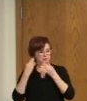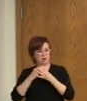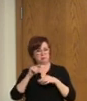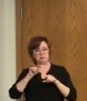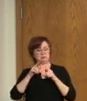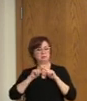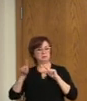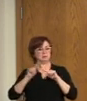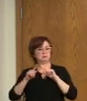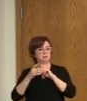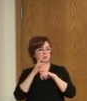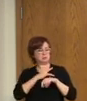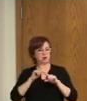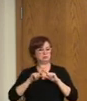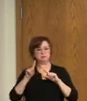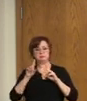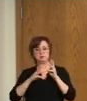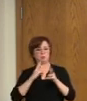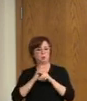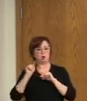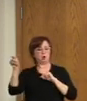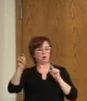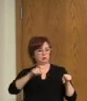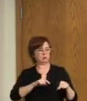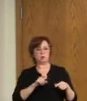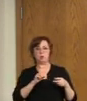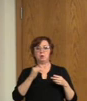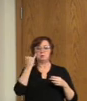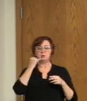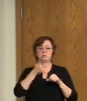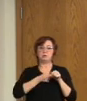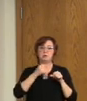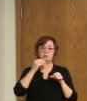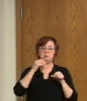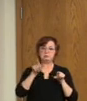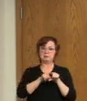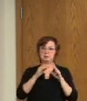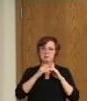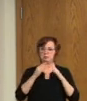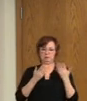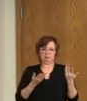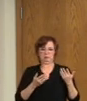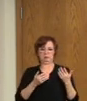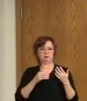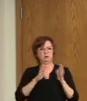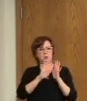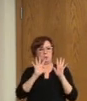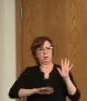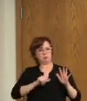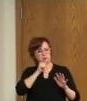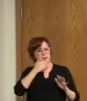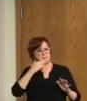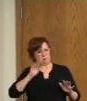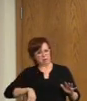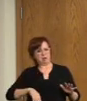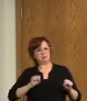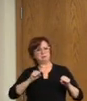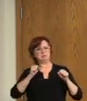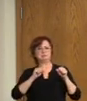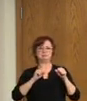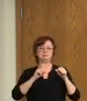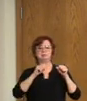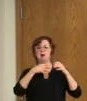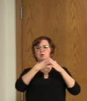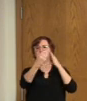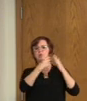community where you live, many people are planning to be outdoors. It seems to be, the weather seems to be not that bad, so you can go and meet